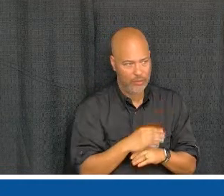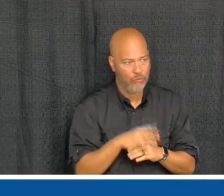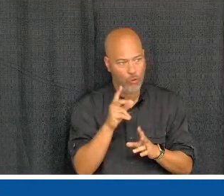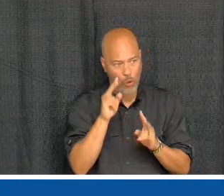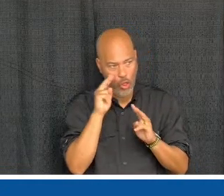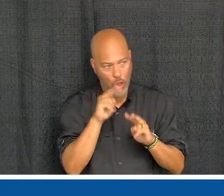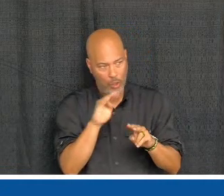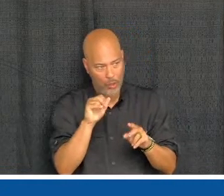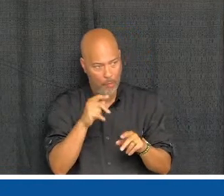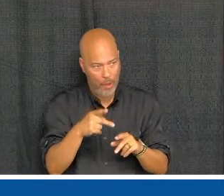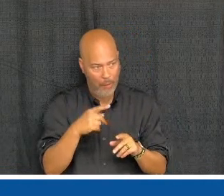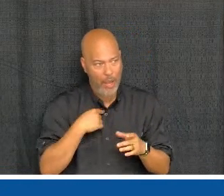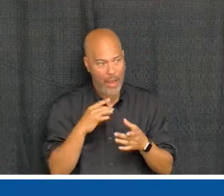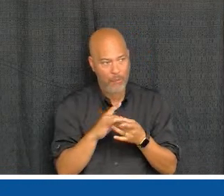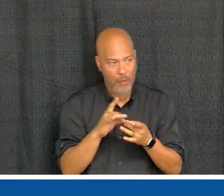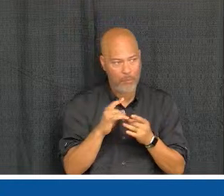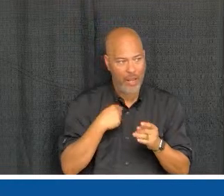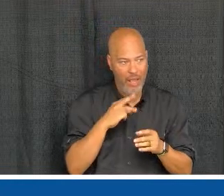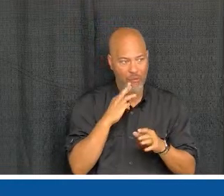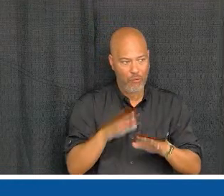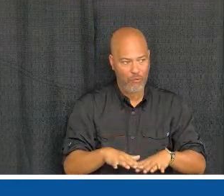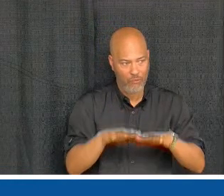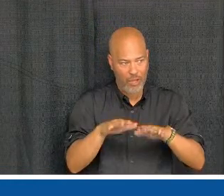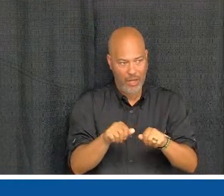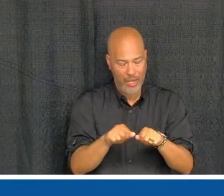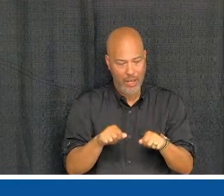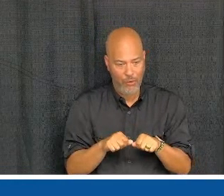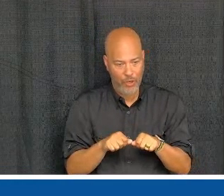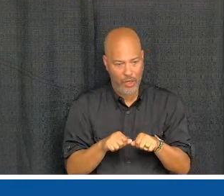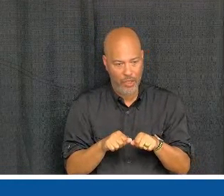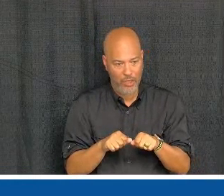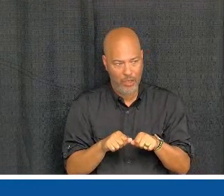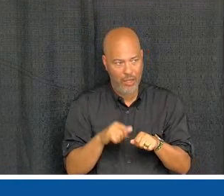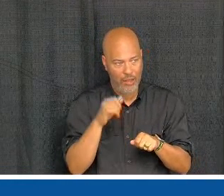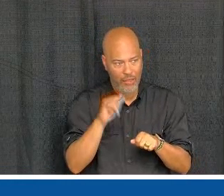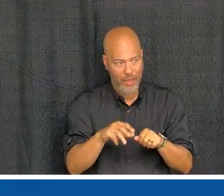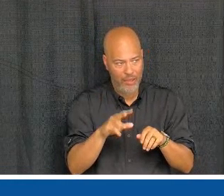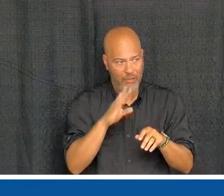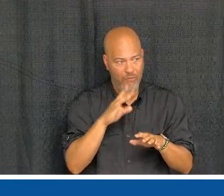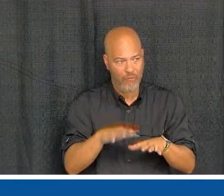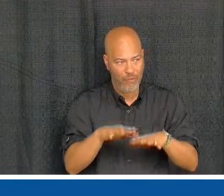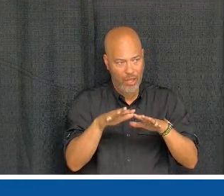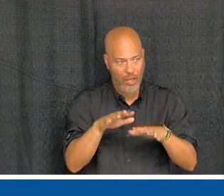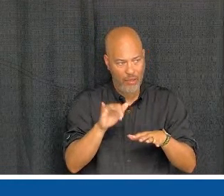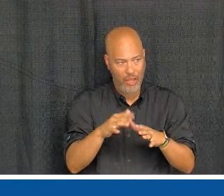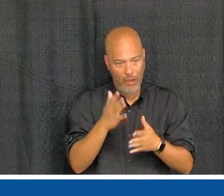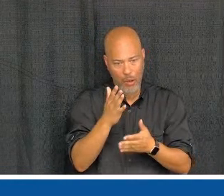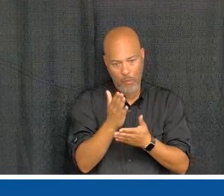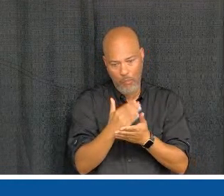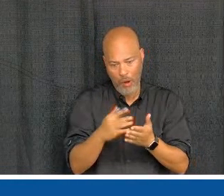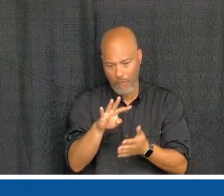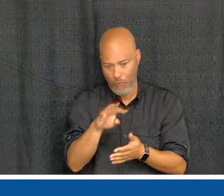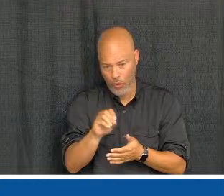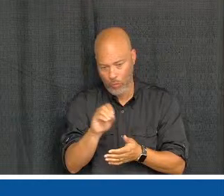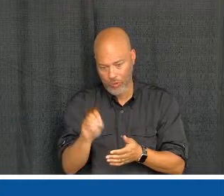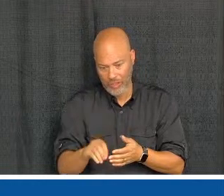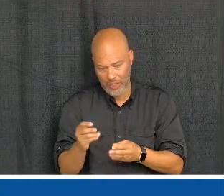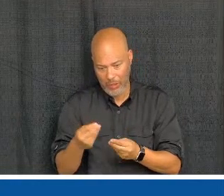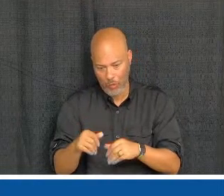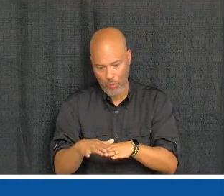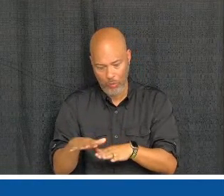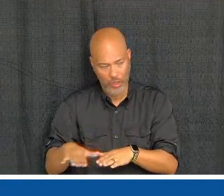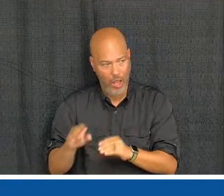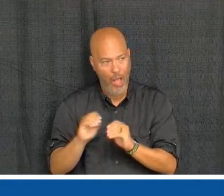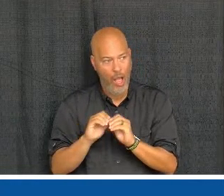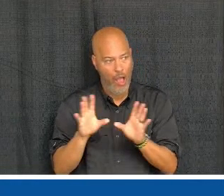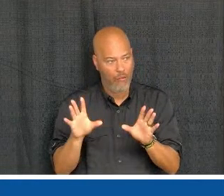to this map. I did mention that there's a floodplain in the area. There is the floodplain that encumbers a good 40% of the property there. Obviously,